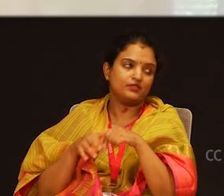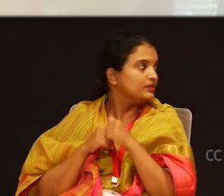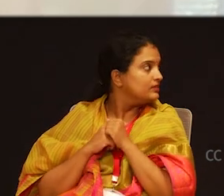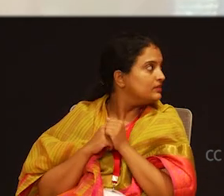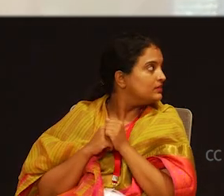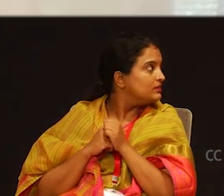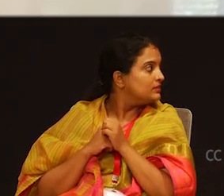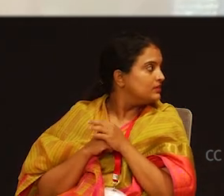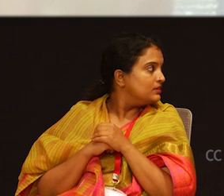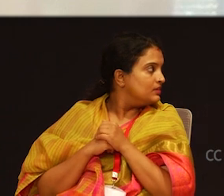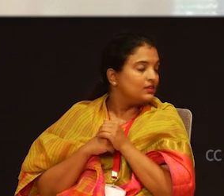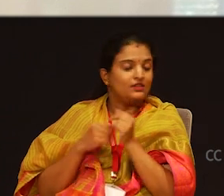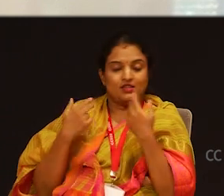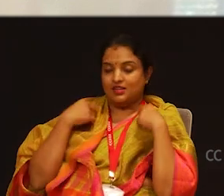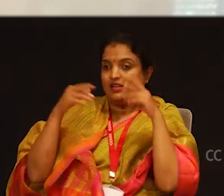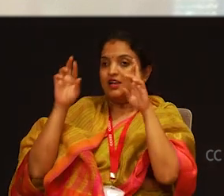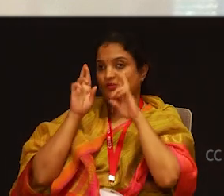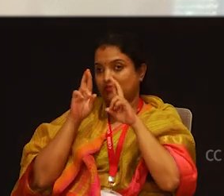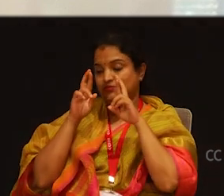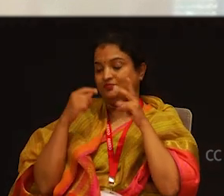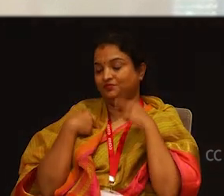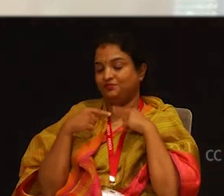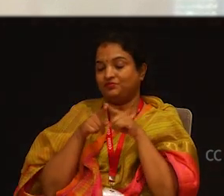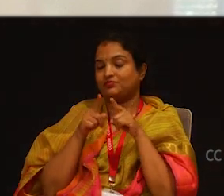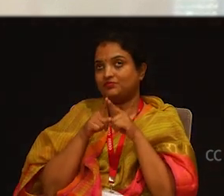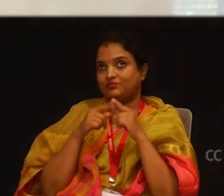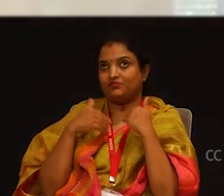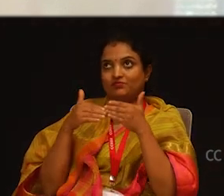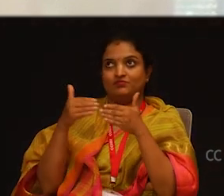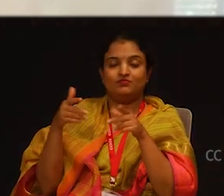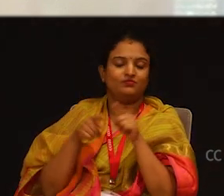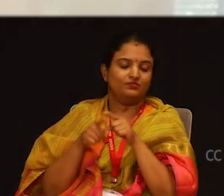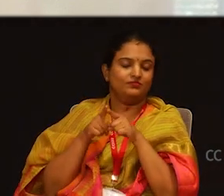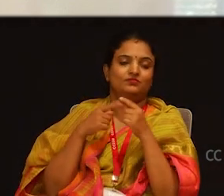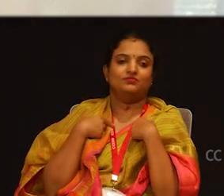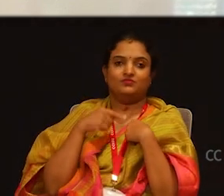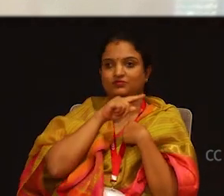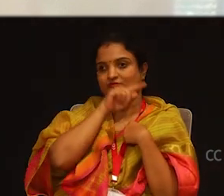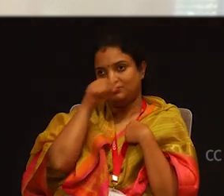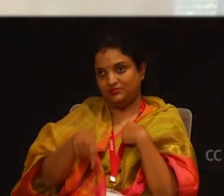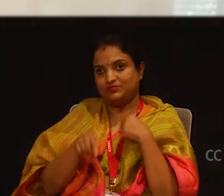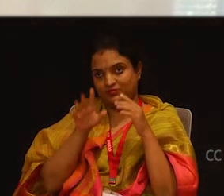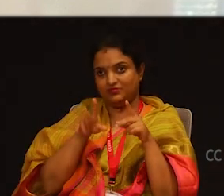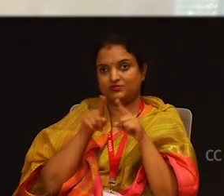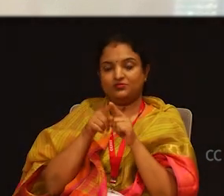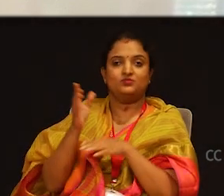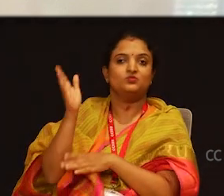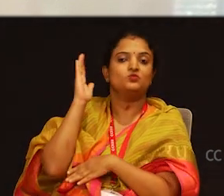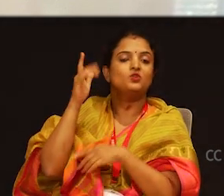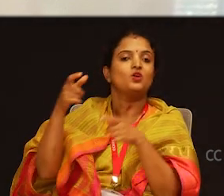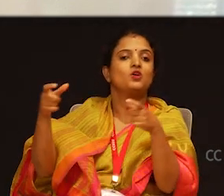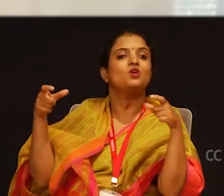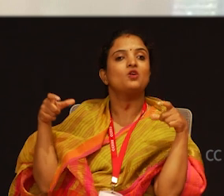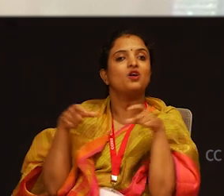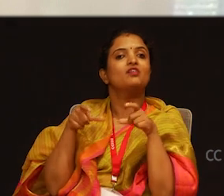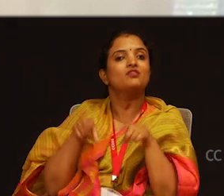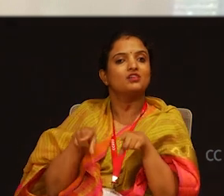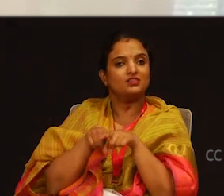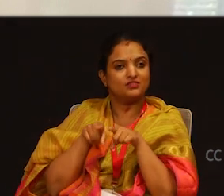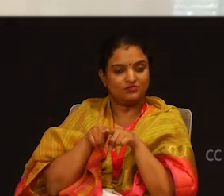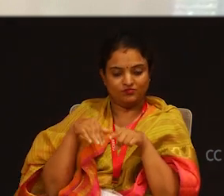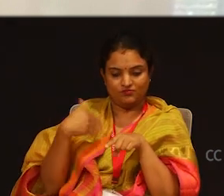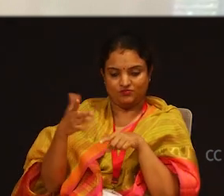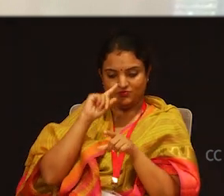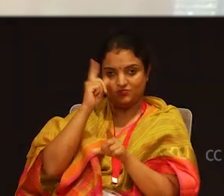And I'm looking forward to being invited to be a keynoter at the conference that is coming